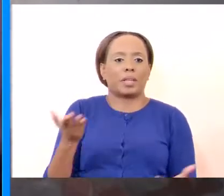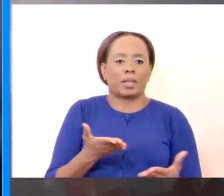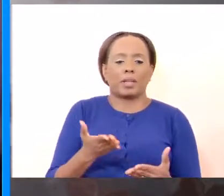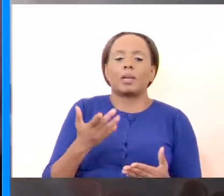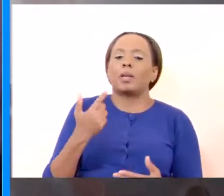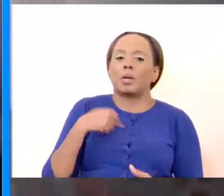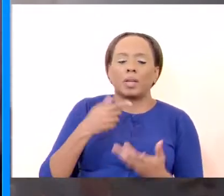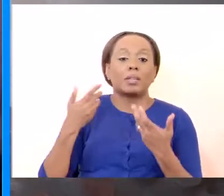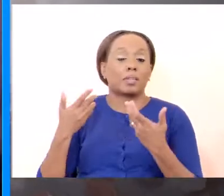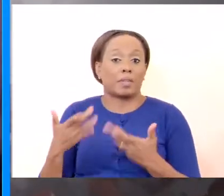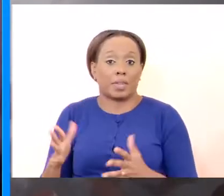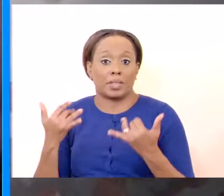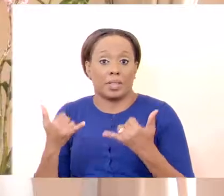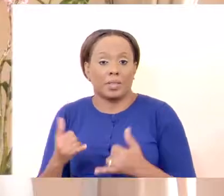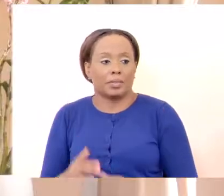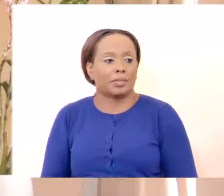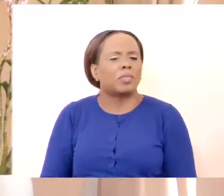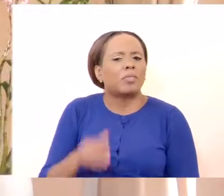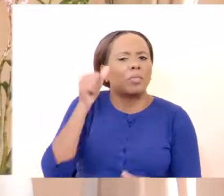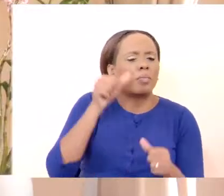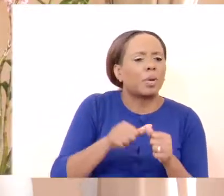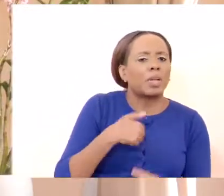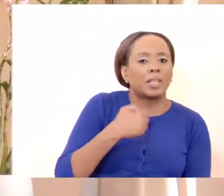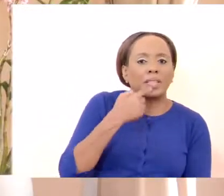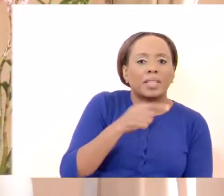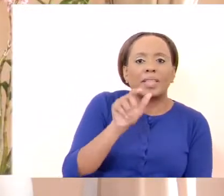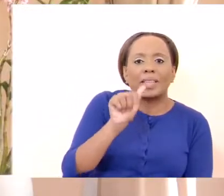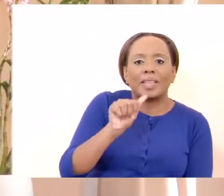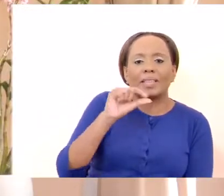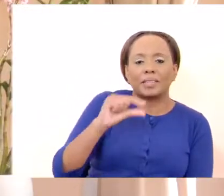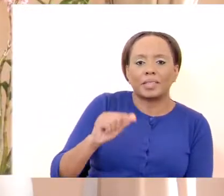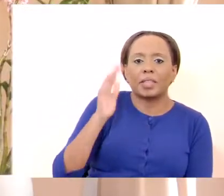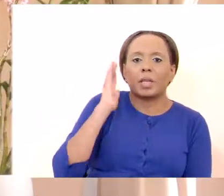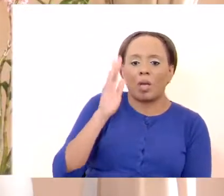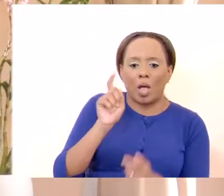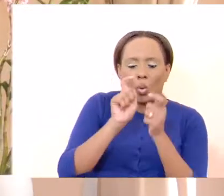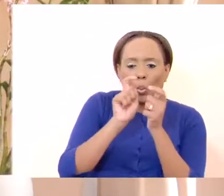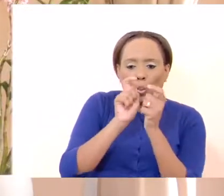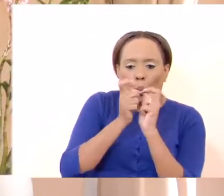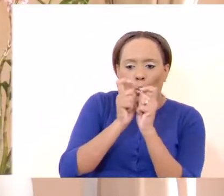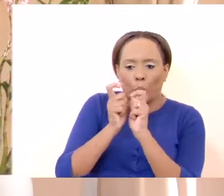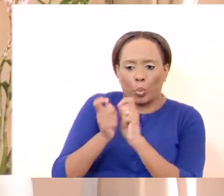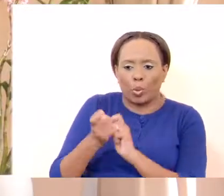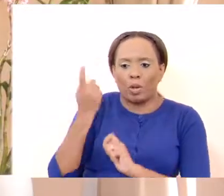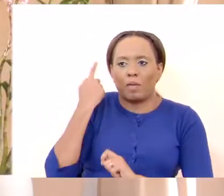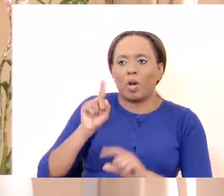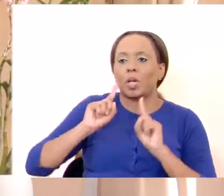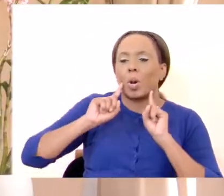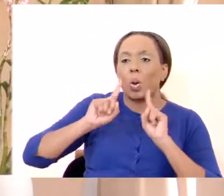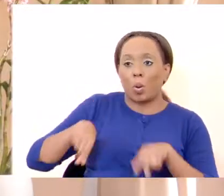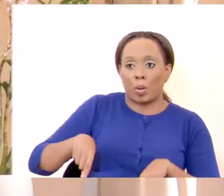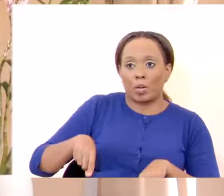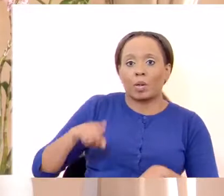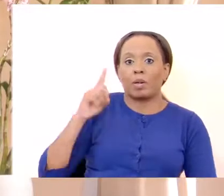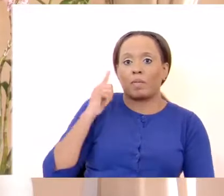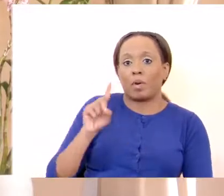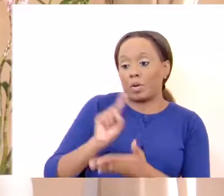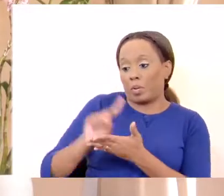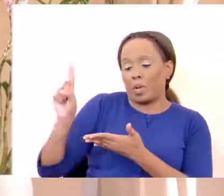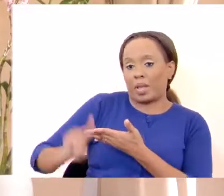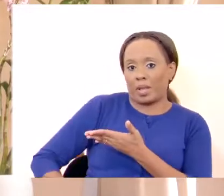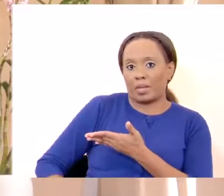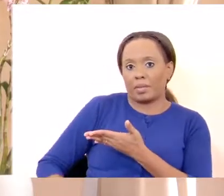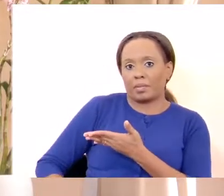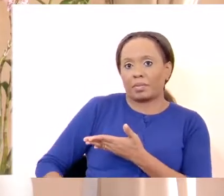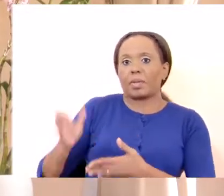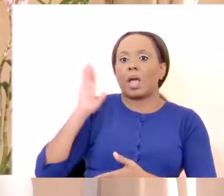Remember, I had indicated that the AG is going to make the amendment to the order, and that will be